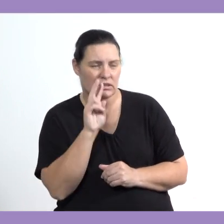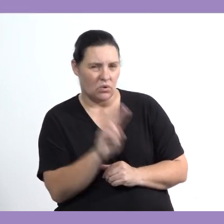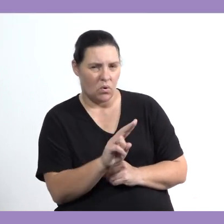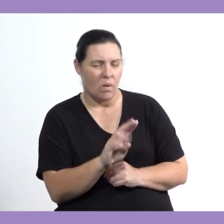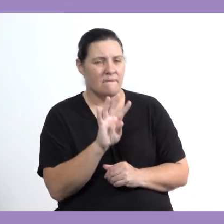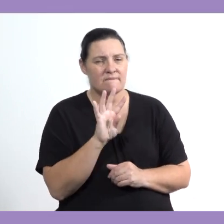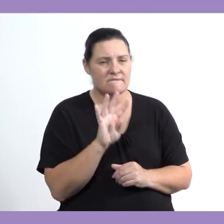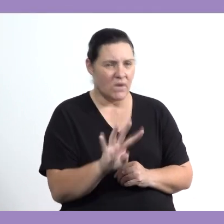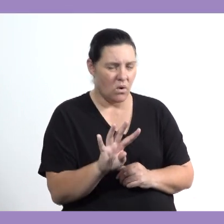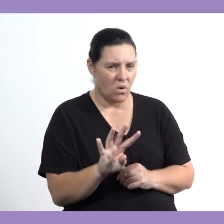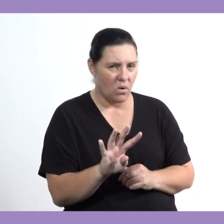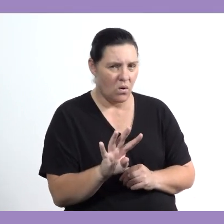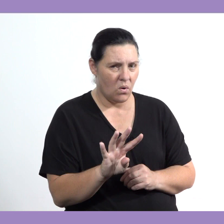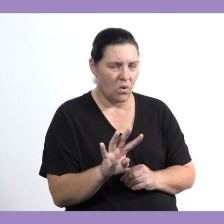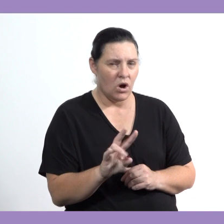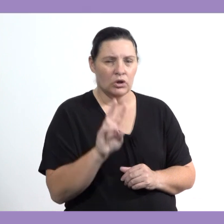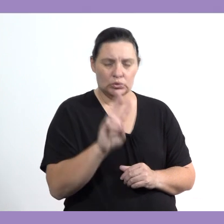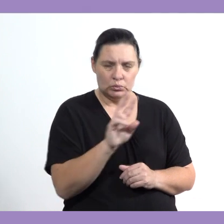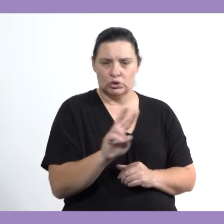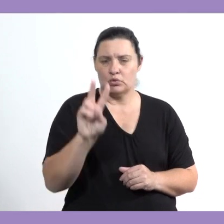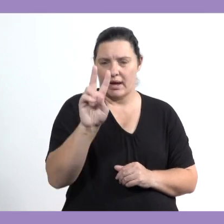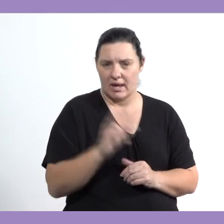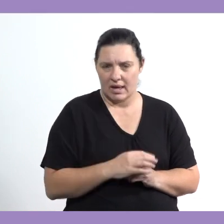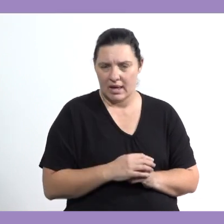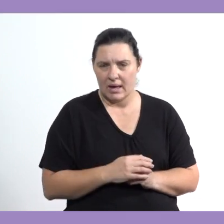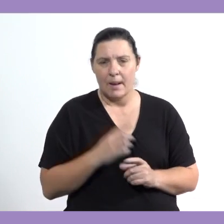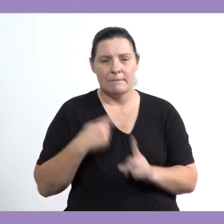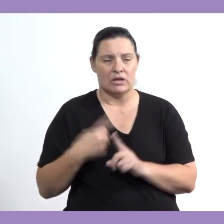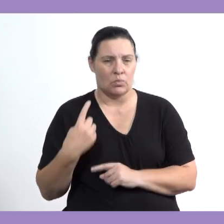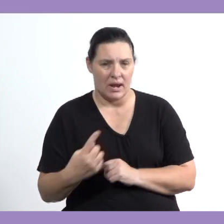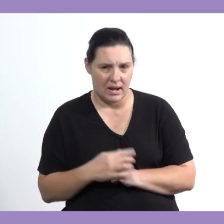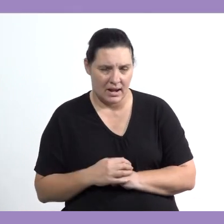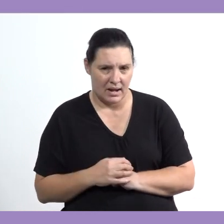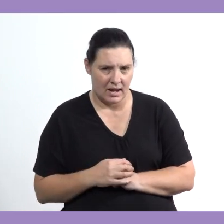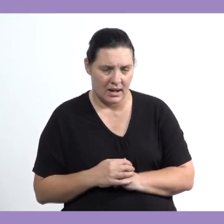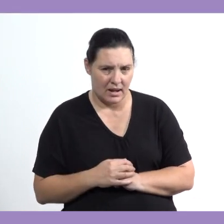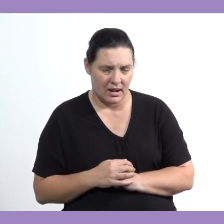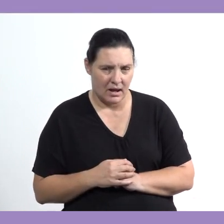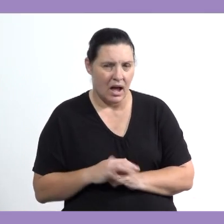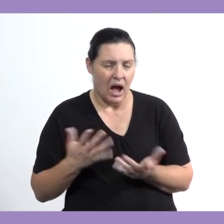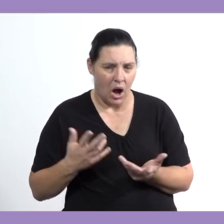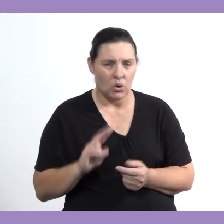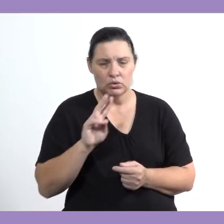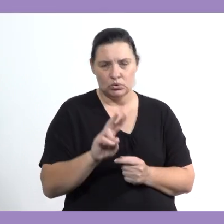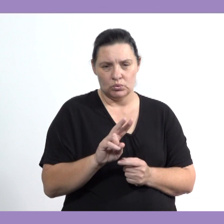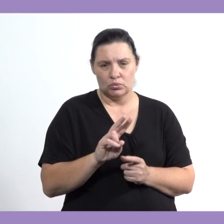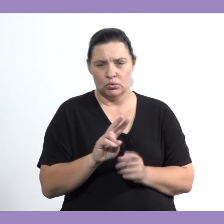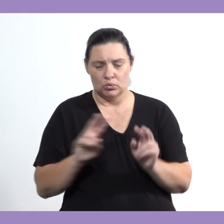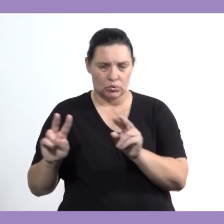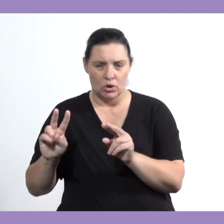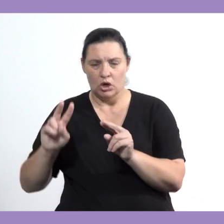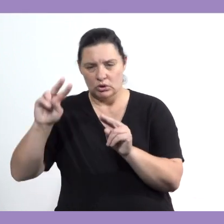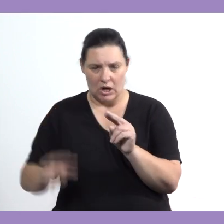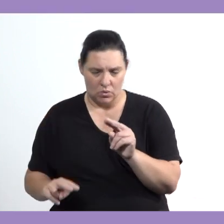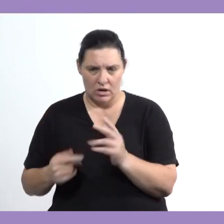we noticed that 4 is actually 2 squared, and then we just add 1. Remember how we went 2 blocks across and